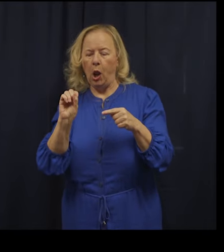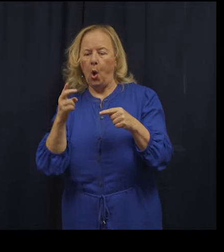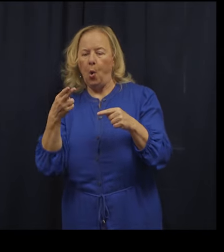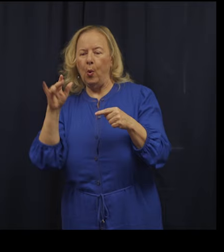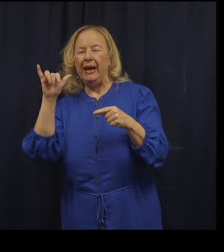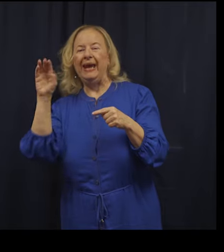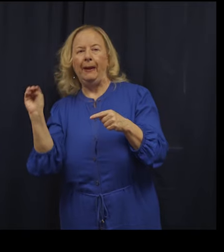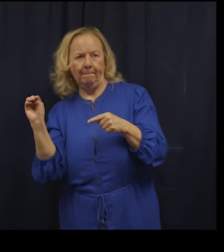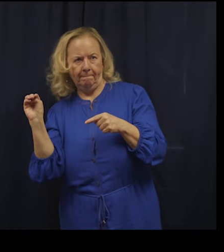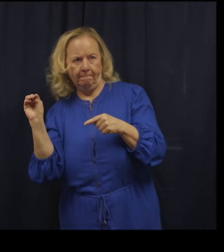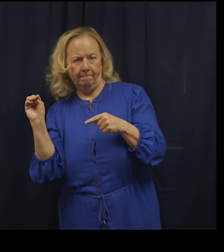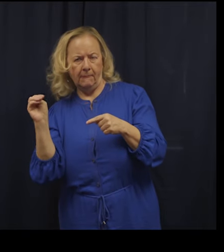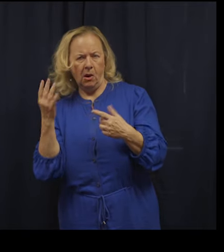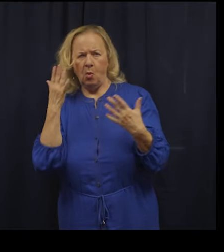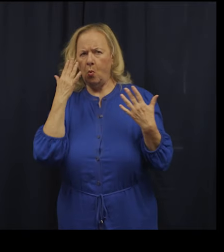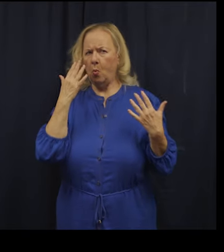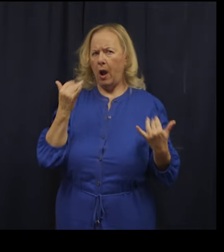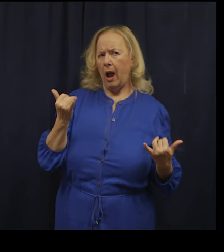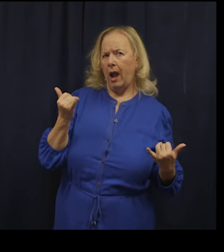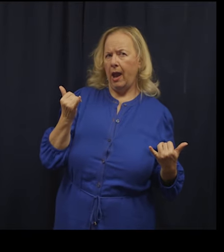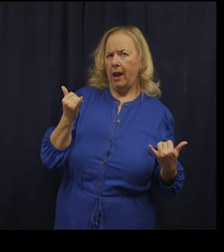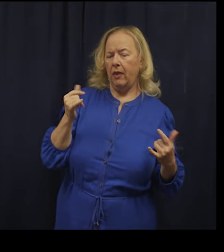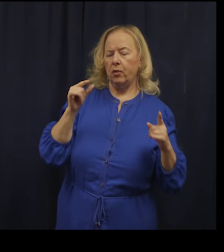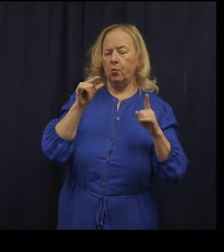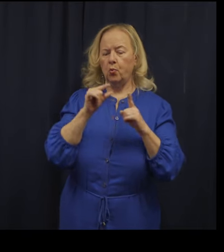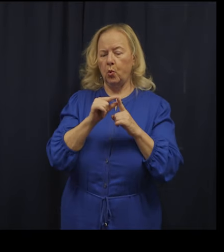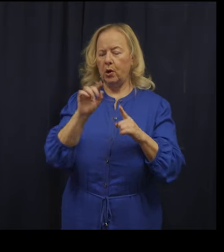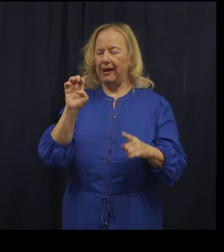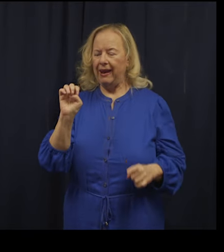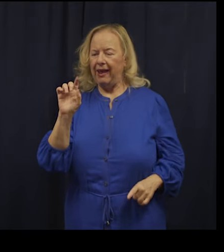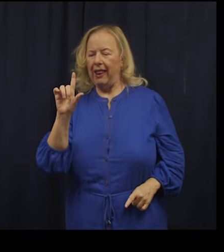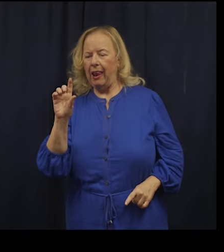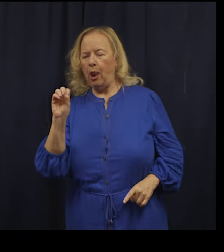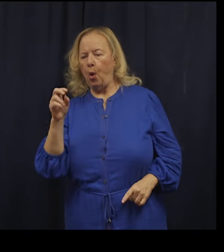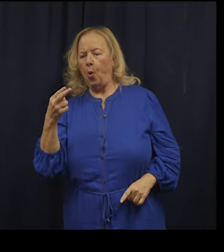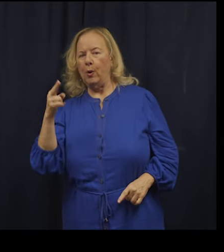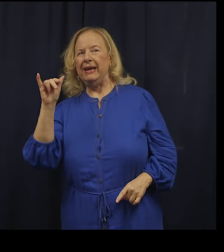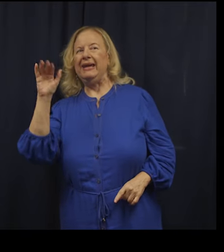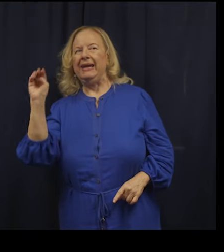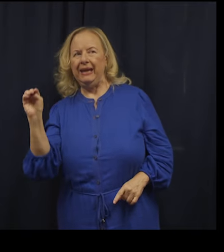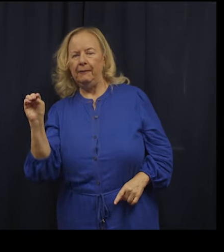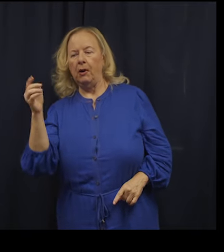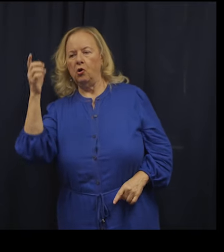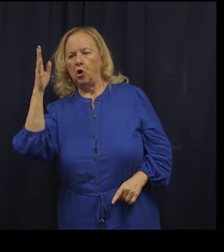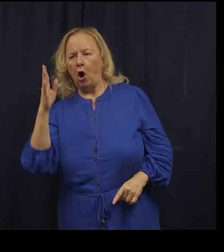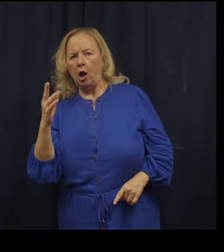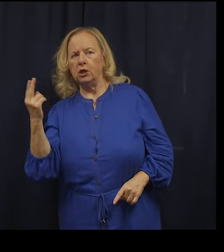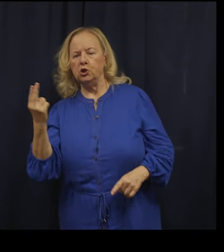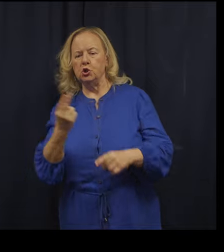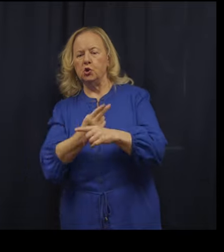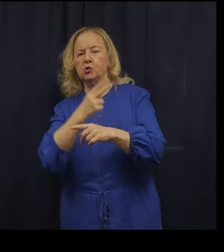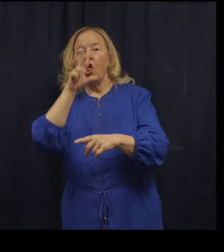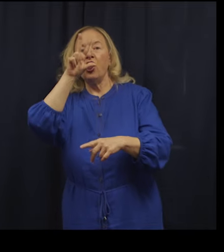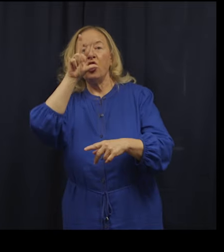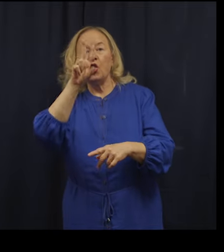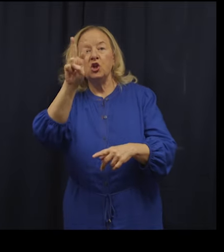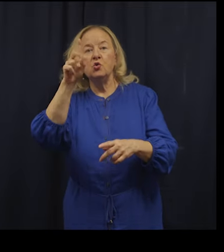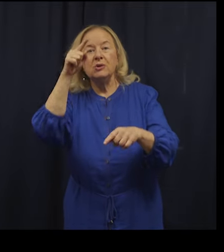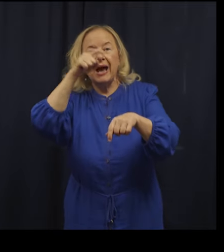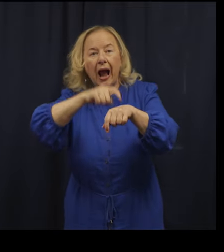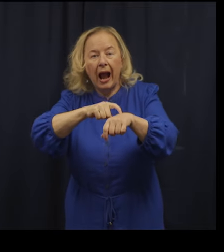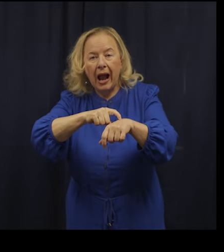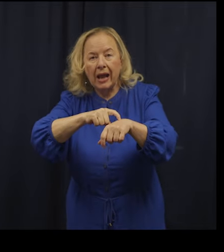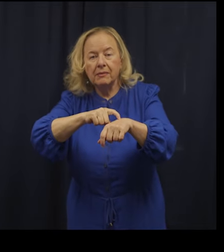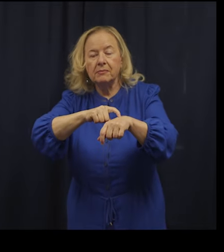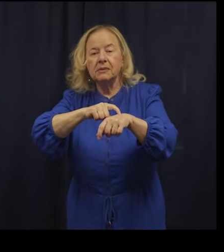Elohim. Why the word Elohim or God is used 32